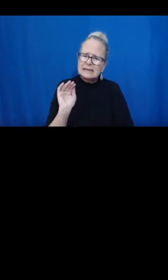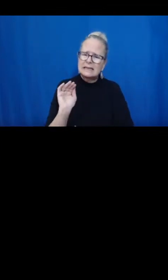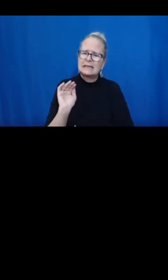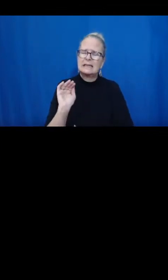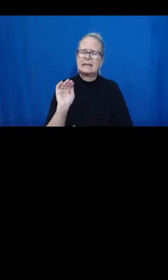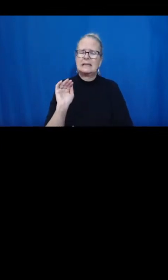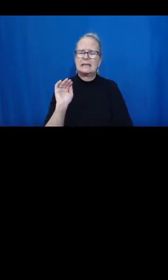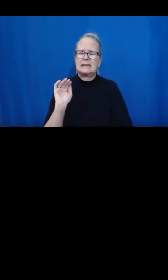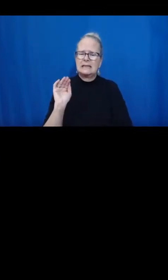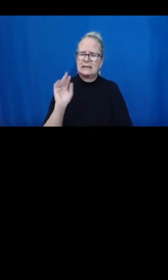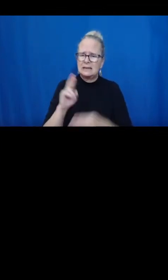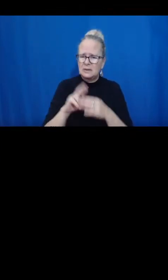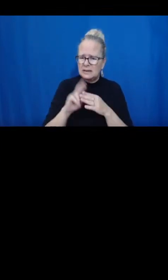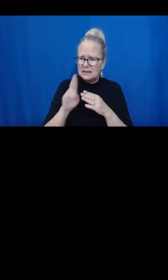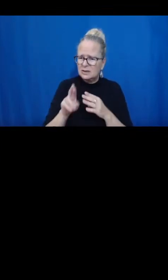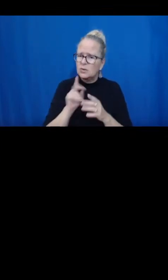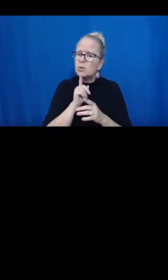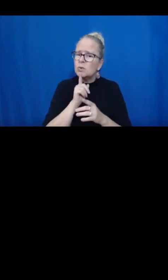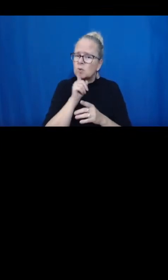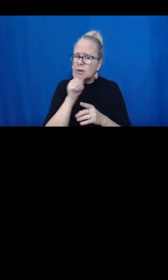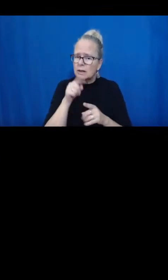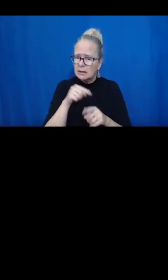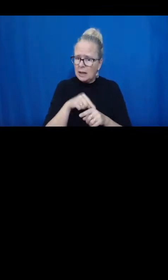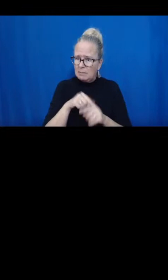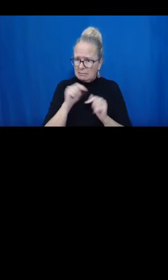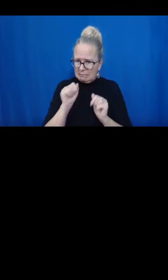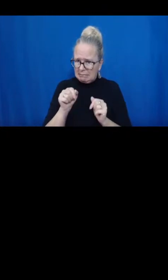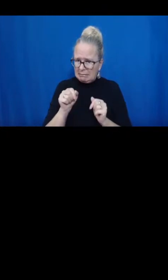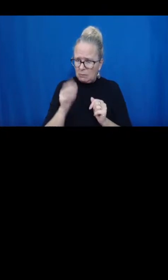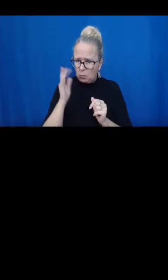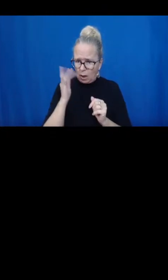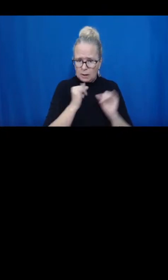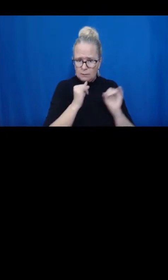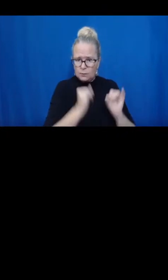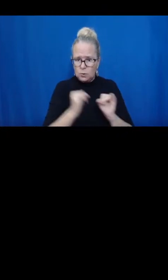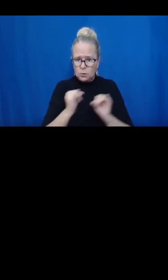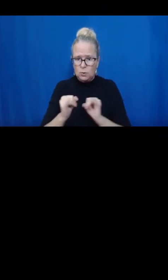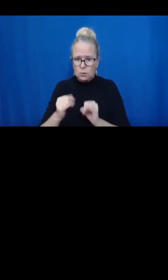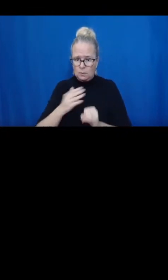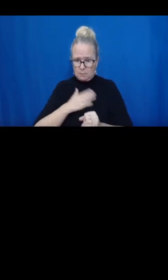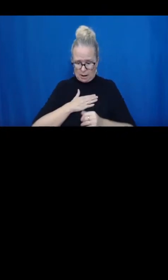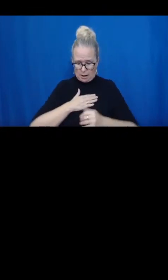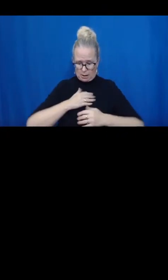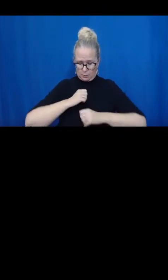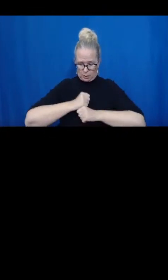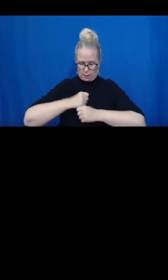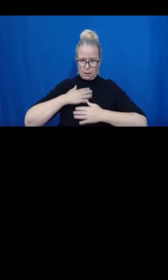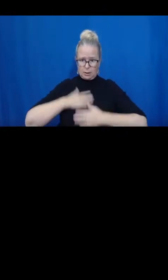West, it's just not that simple. It would be nice to have, but it's just not that